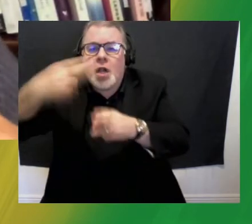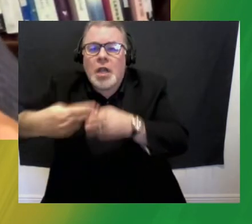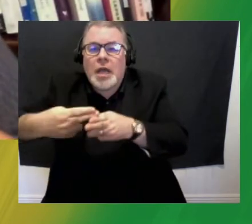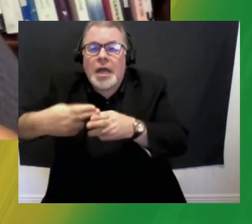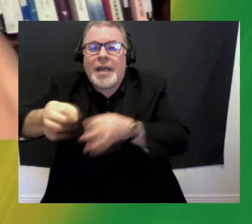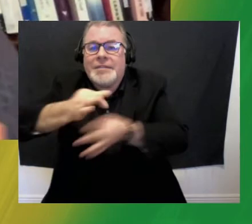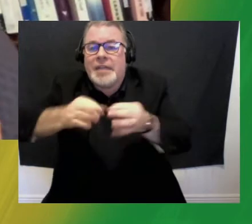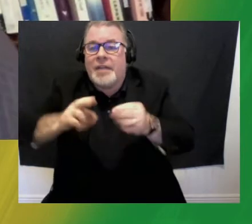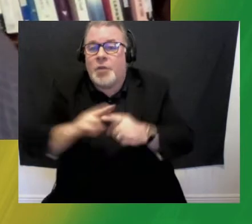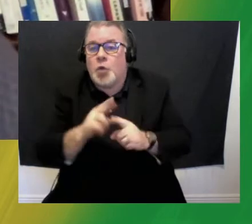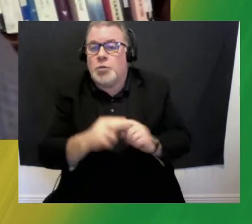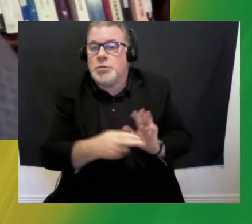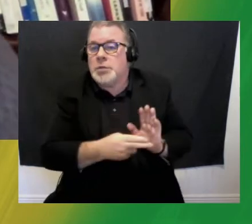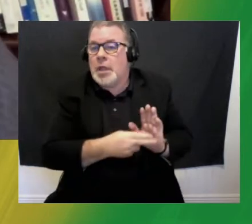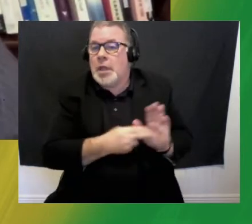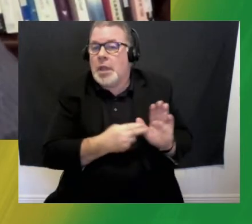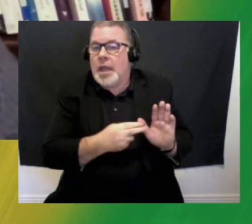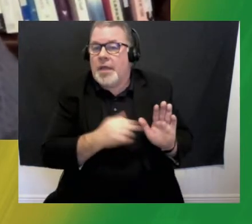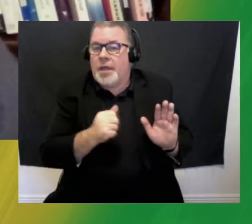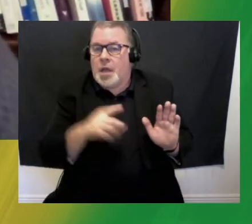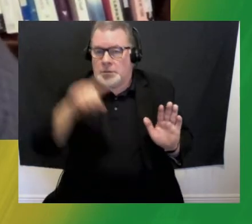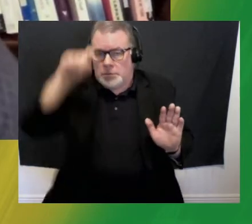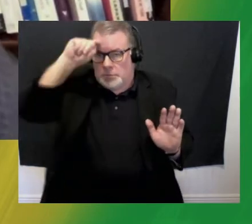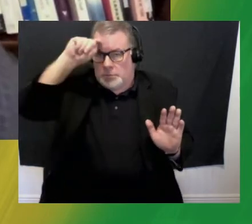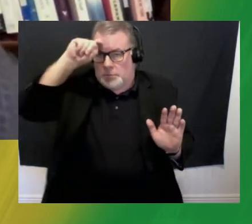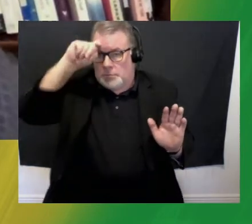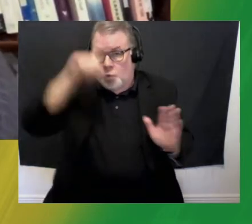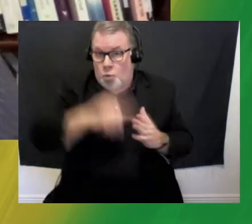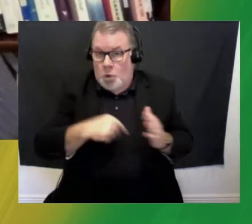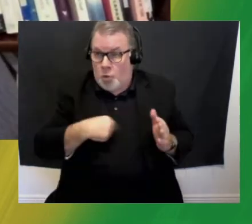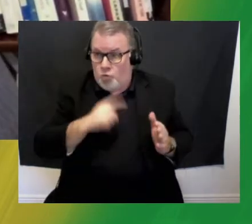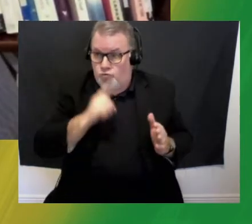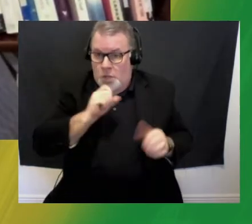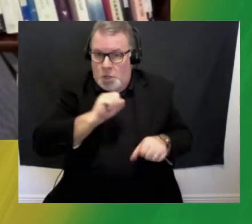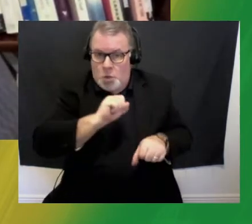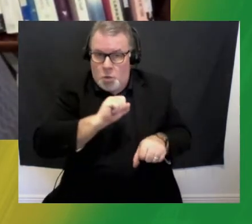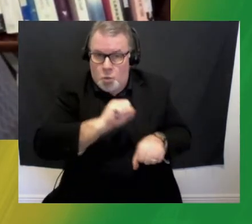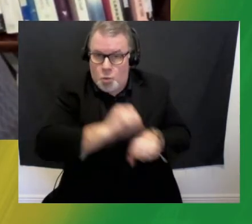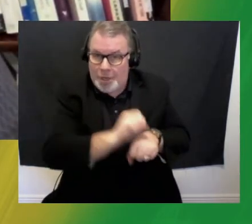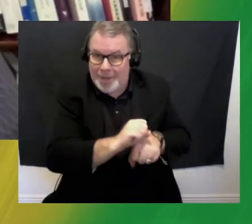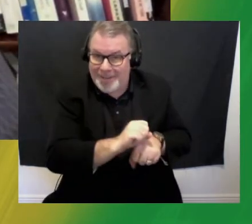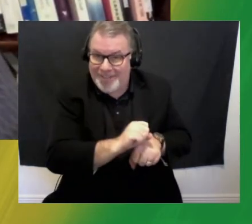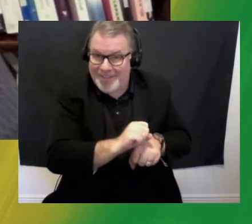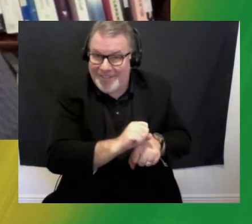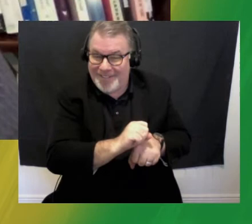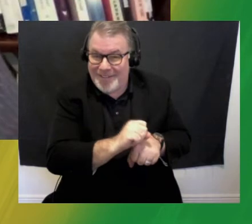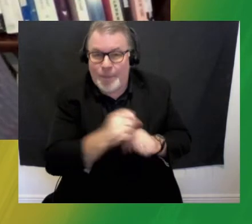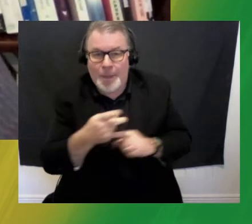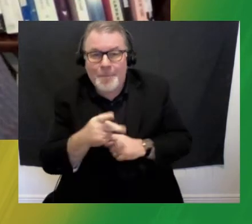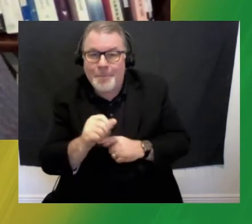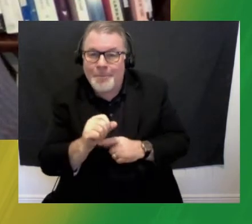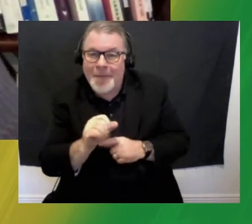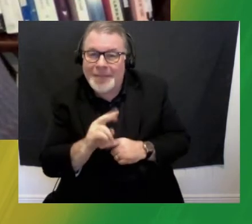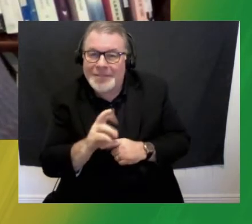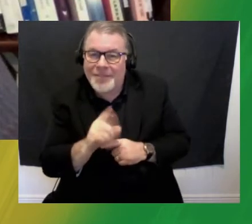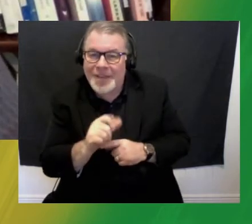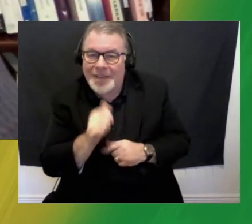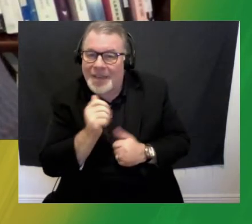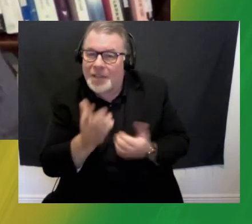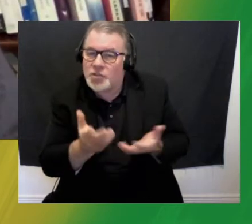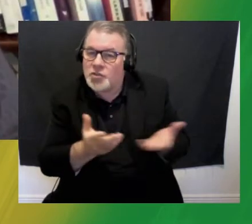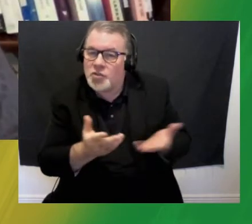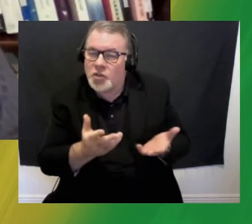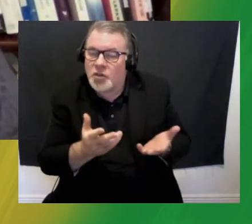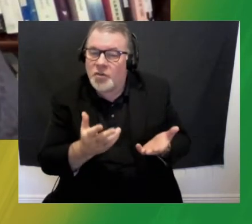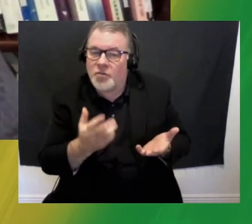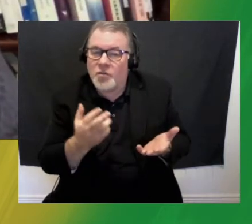that mystifies the thing that we're actually working on, right? This passivity does not serve the cause of